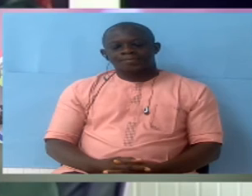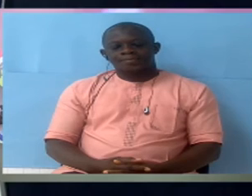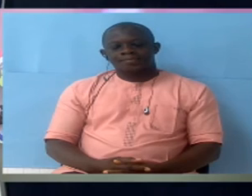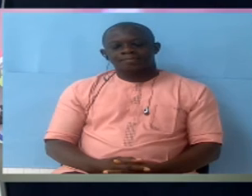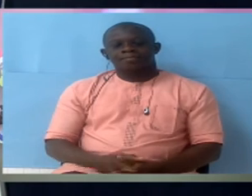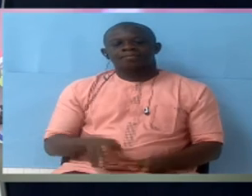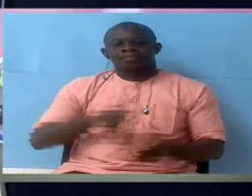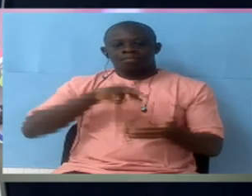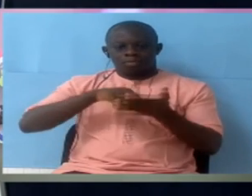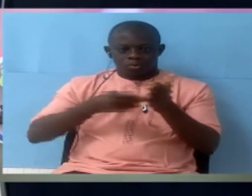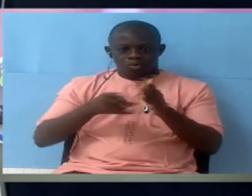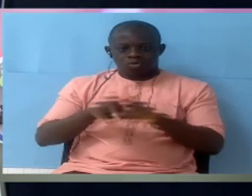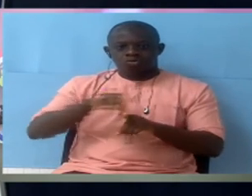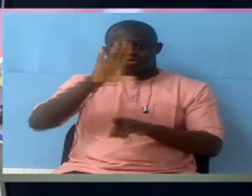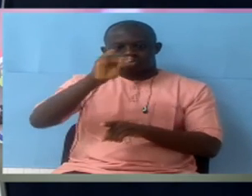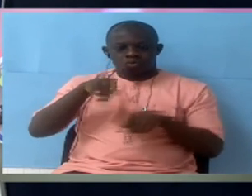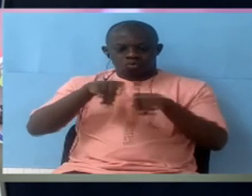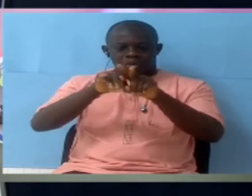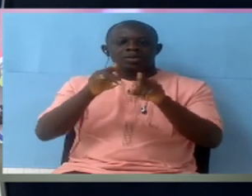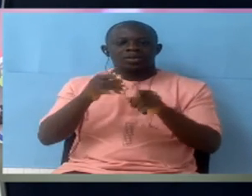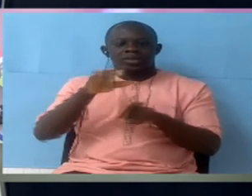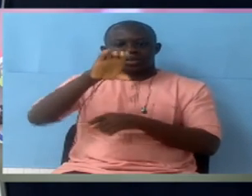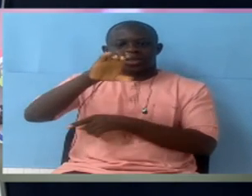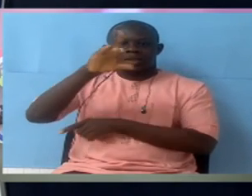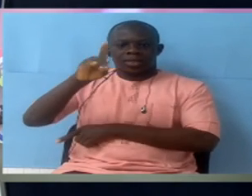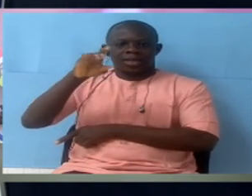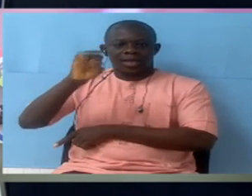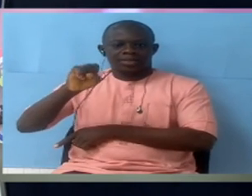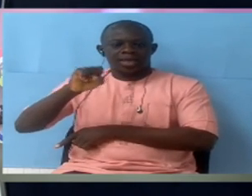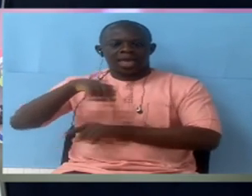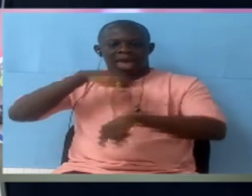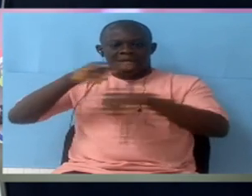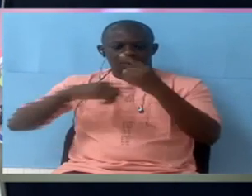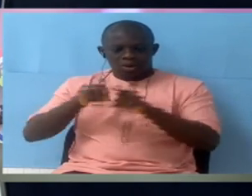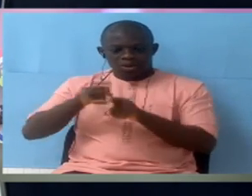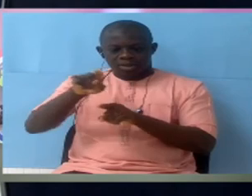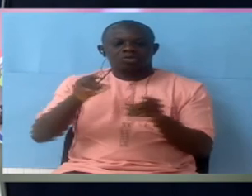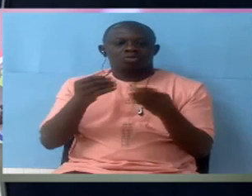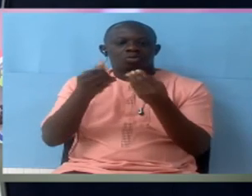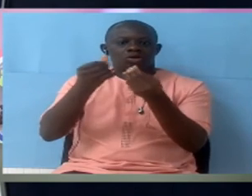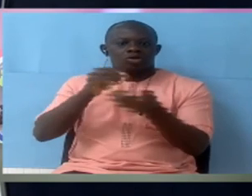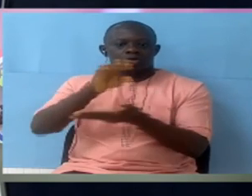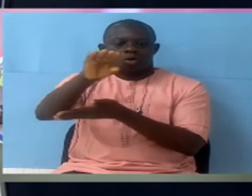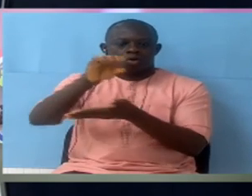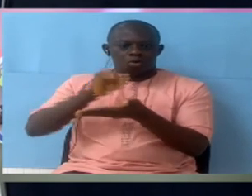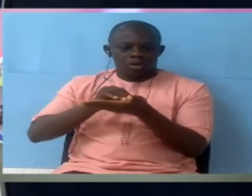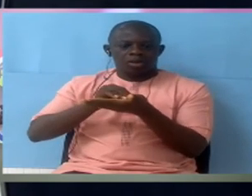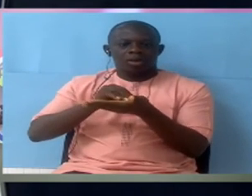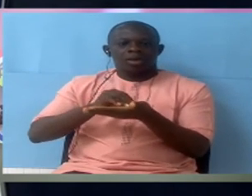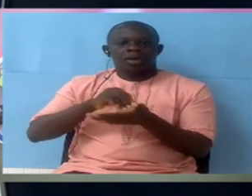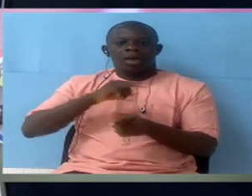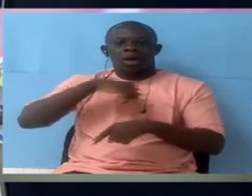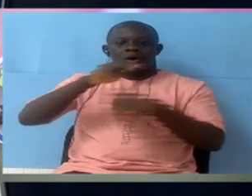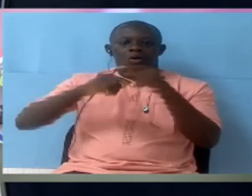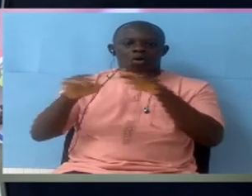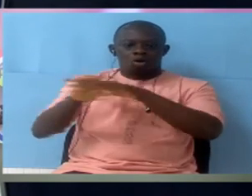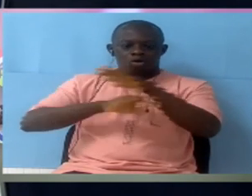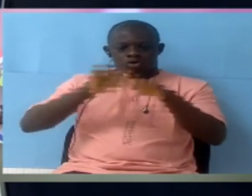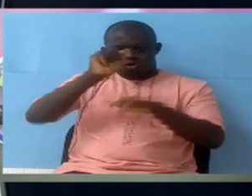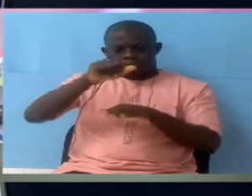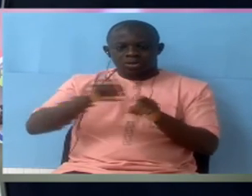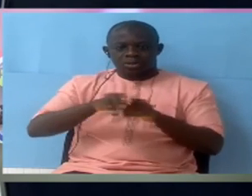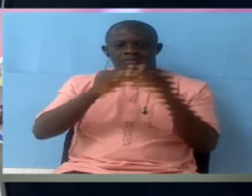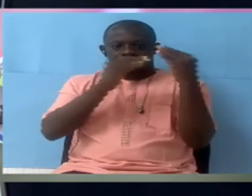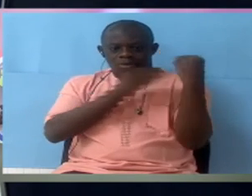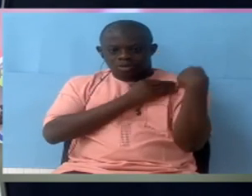So you're dealing with CDS with respect to the monies that you were going to collect was under your portfolio as